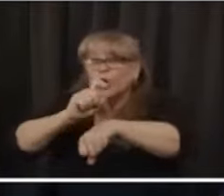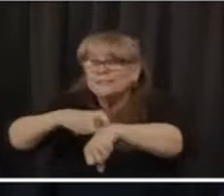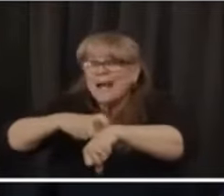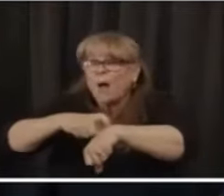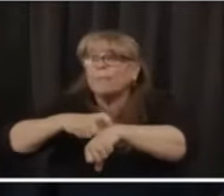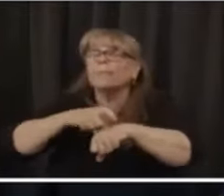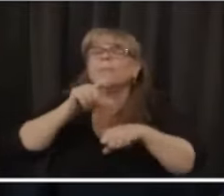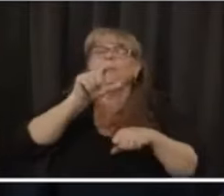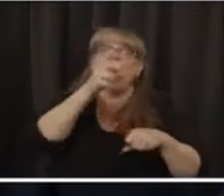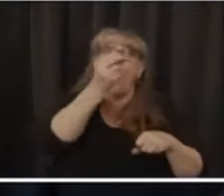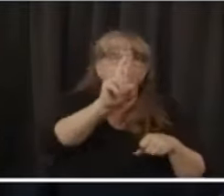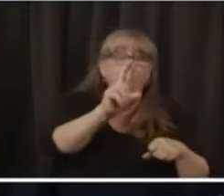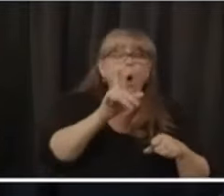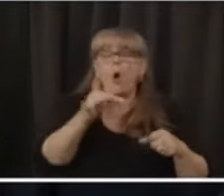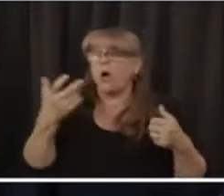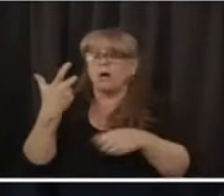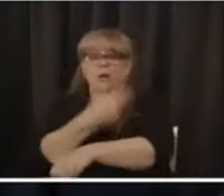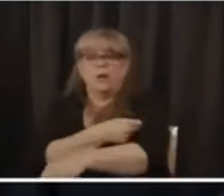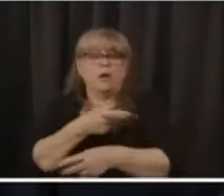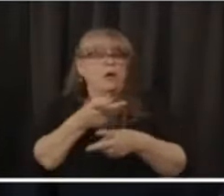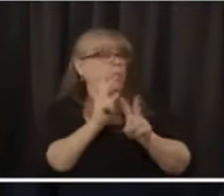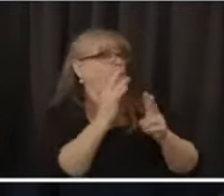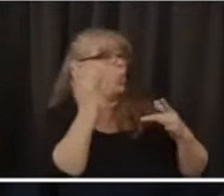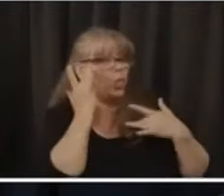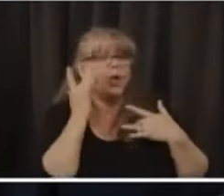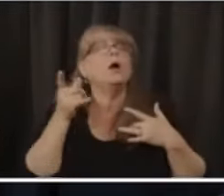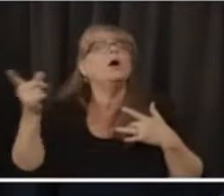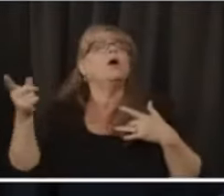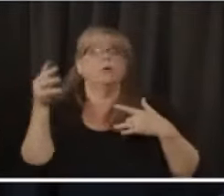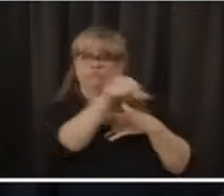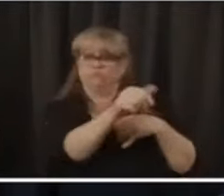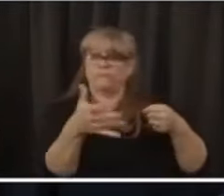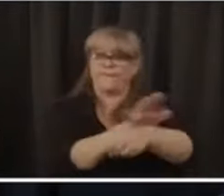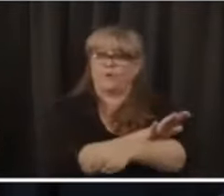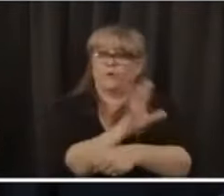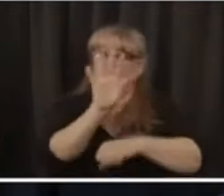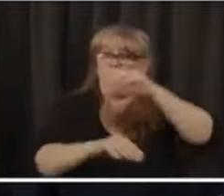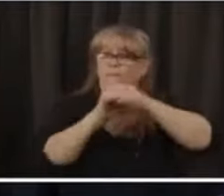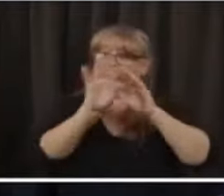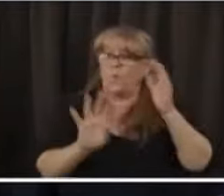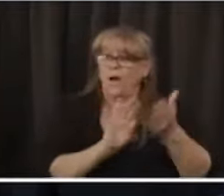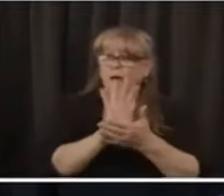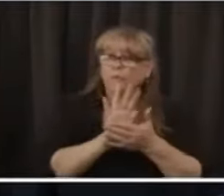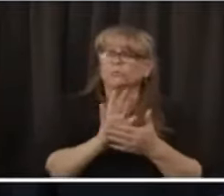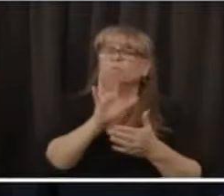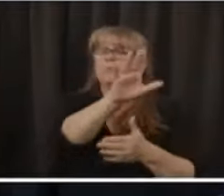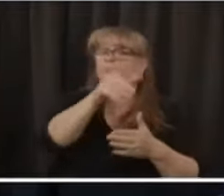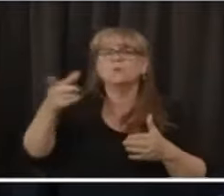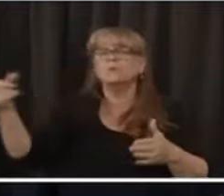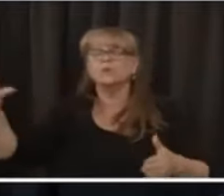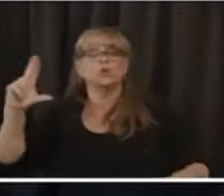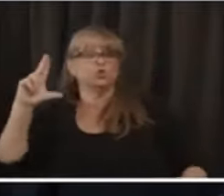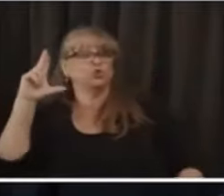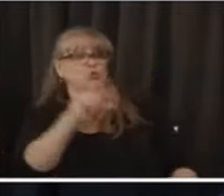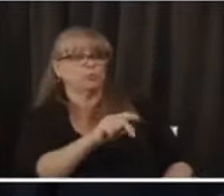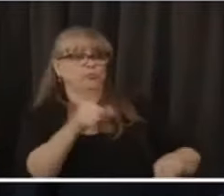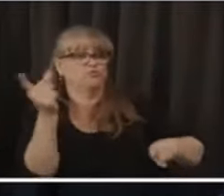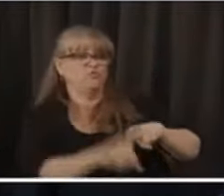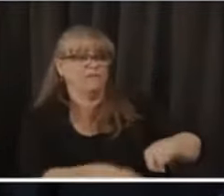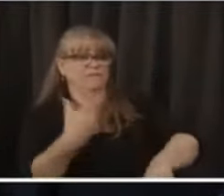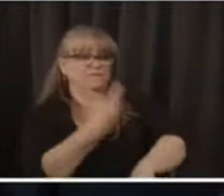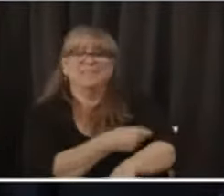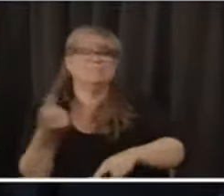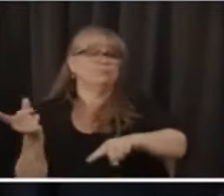from a COVID vaccine. And employers are required to honor that right. We want everybody to get the vaccine as soon as